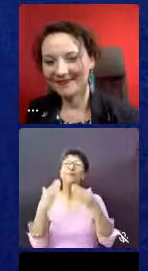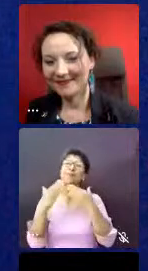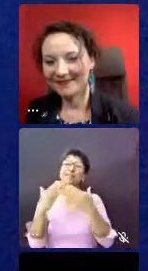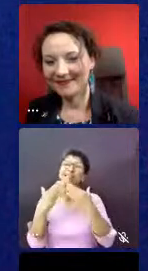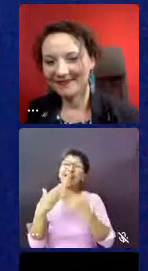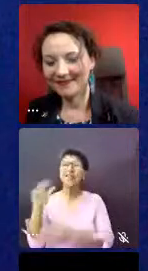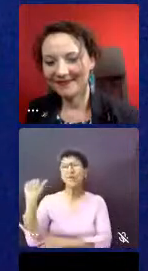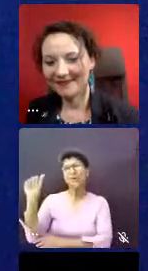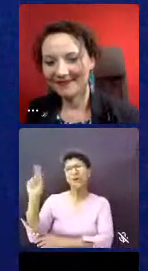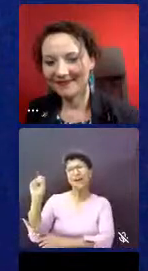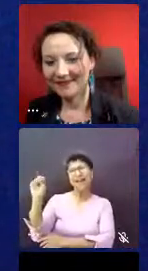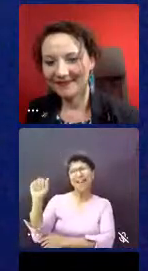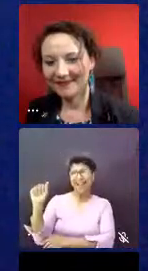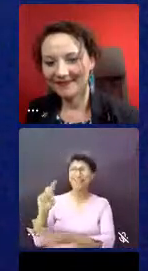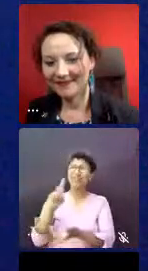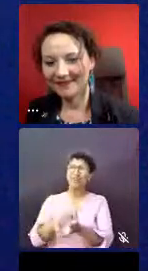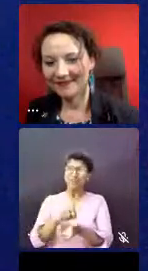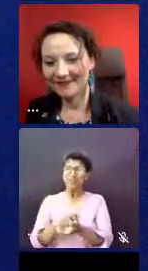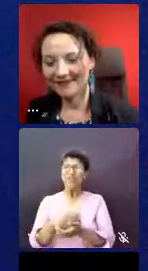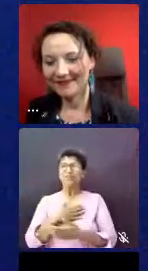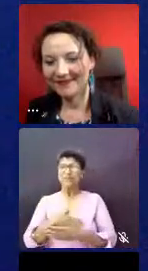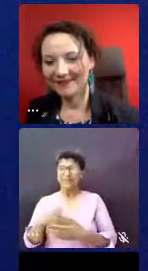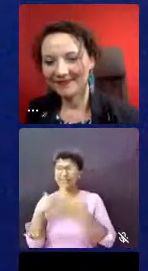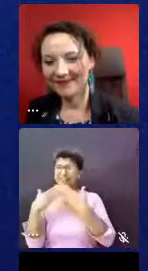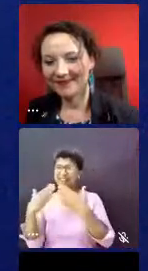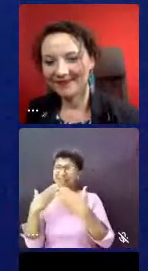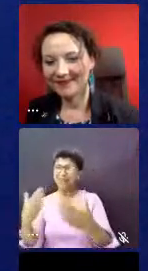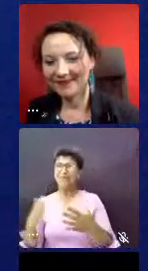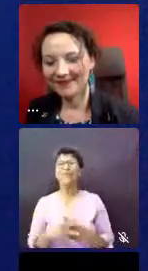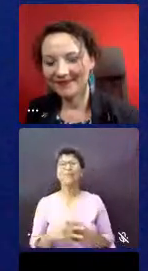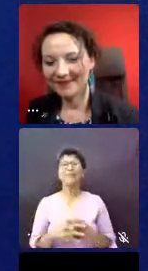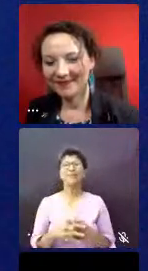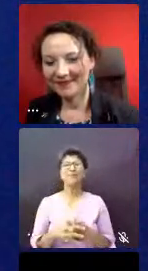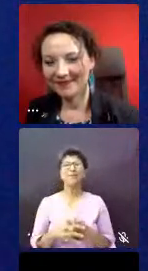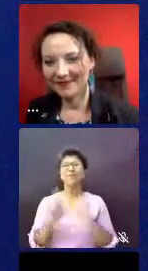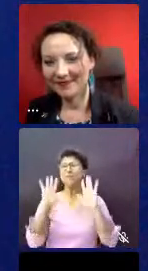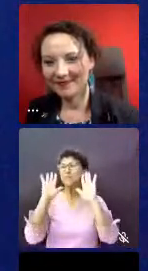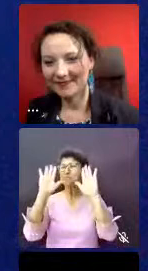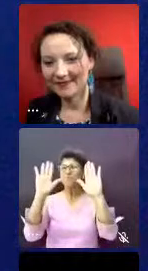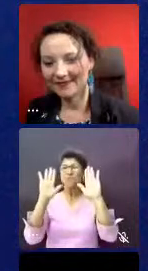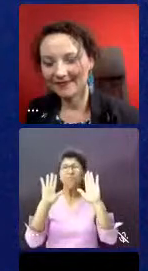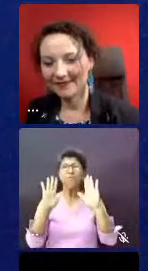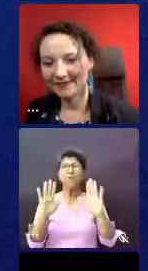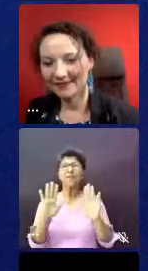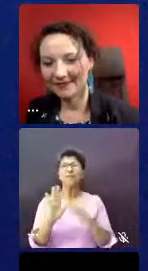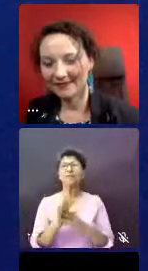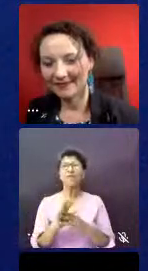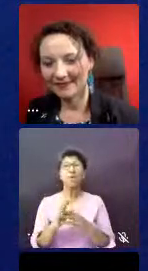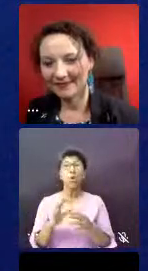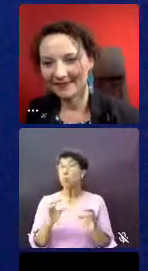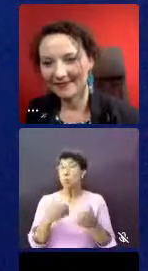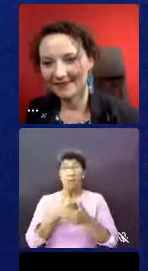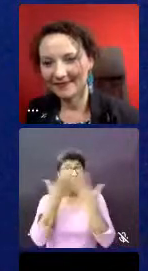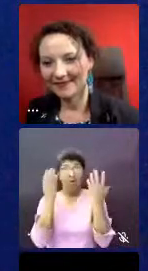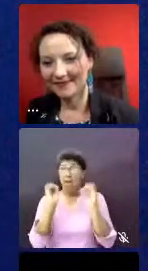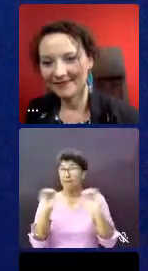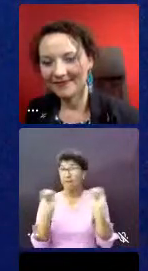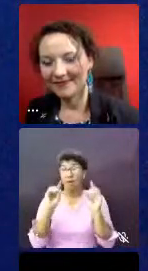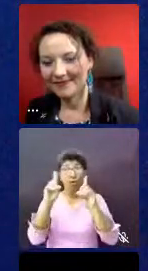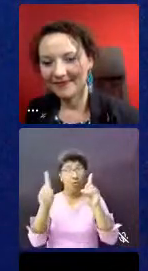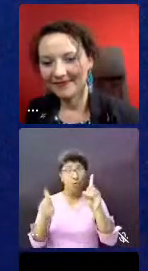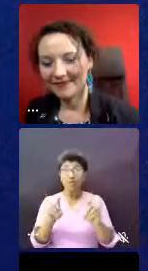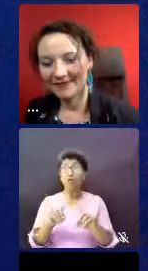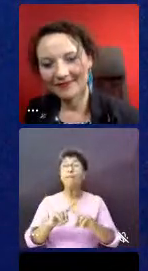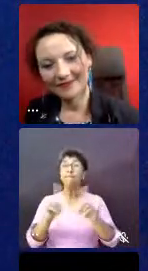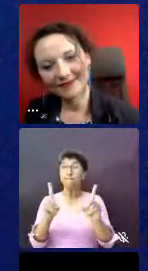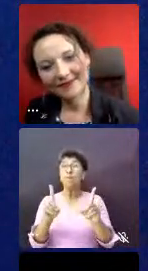you, Dr. Anna Coates. This has been wonderful. I think we don't have any questions, but there